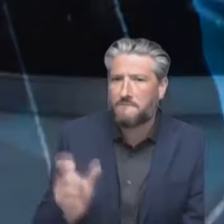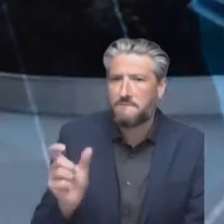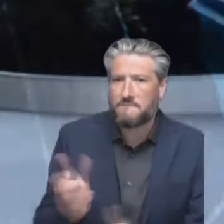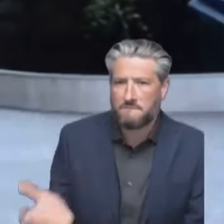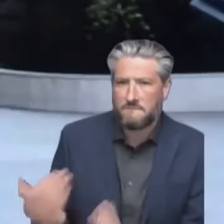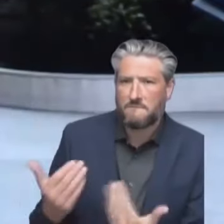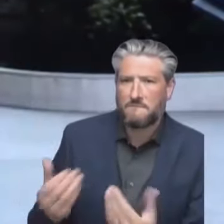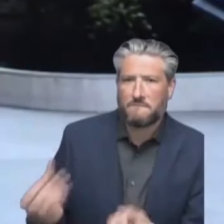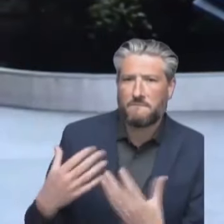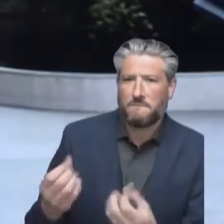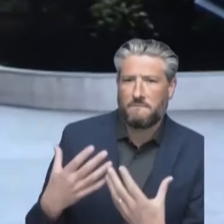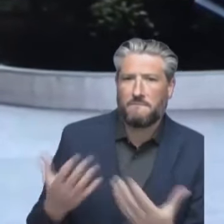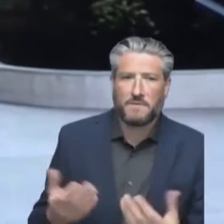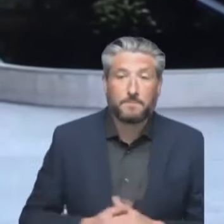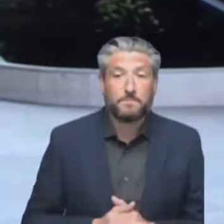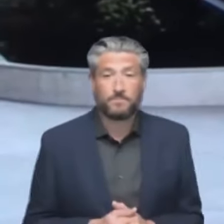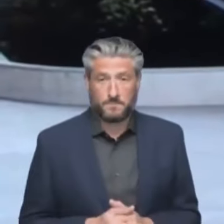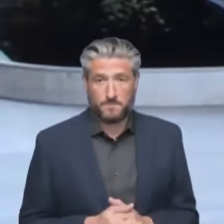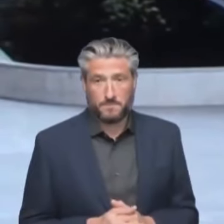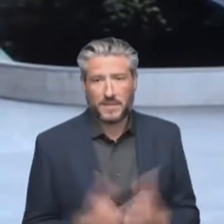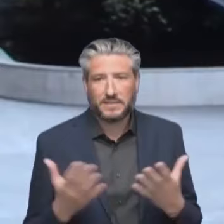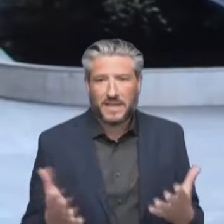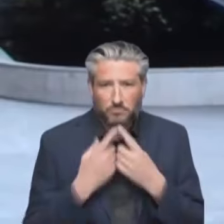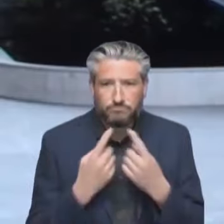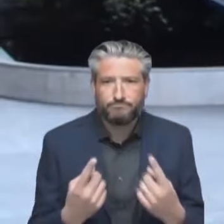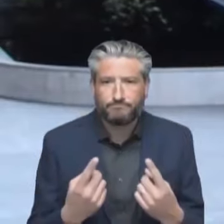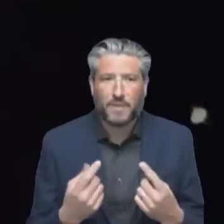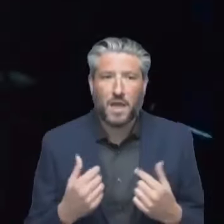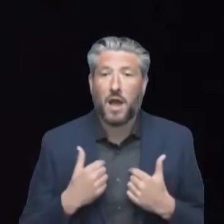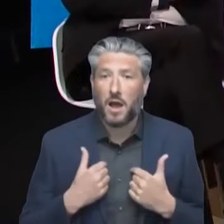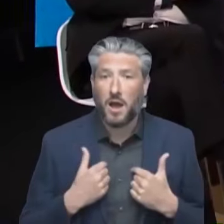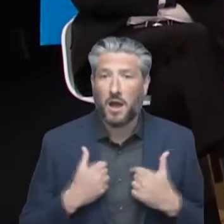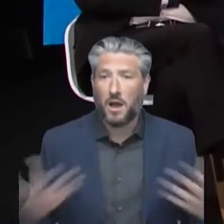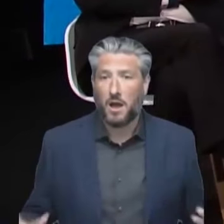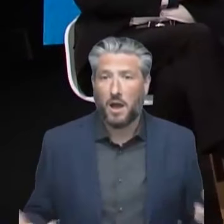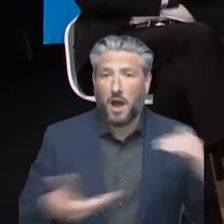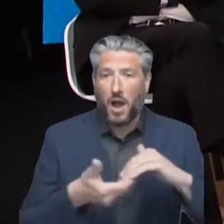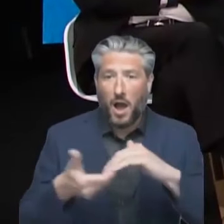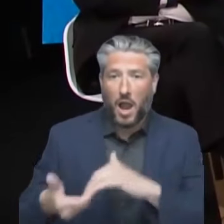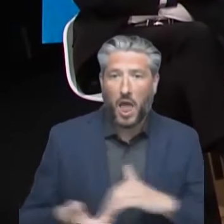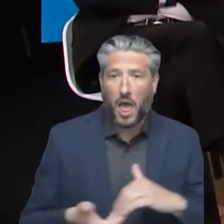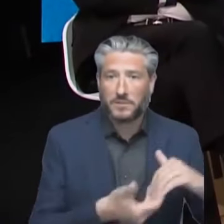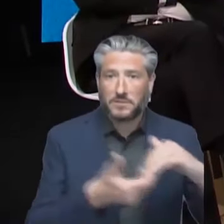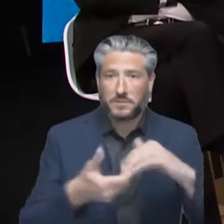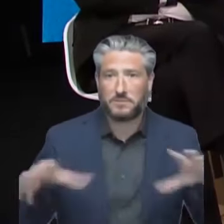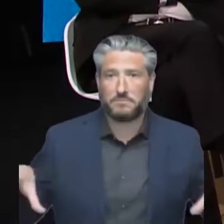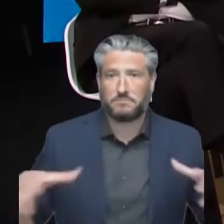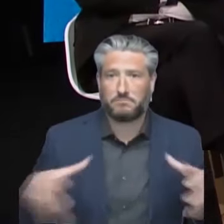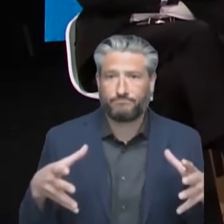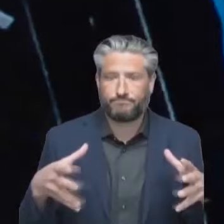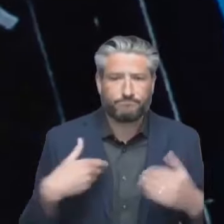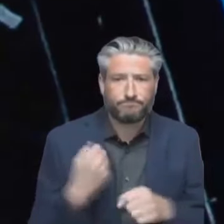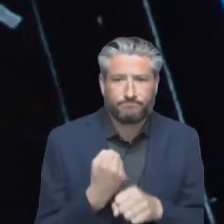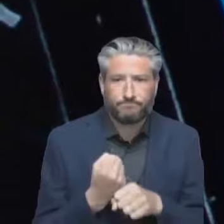group, which is the operational functioning of the alliance. Our first objective, as you know, was to